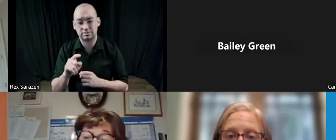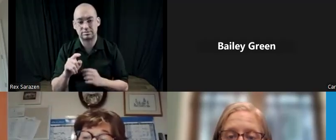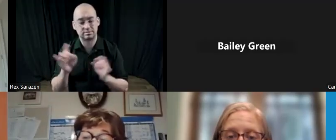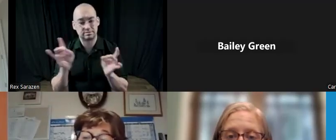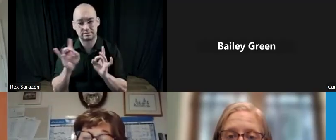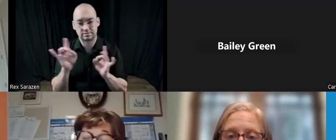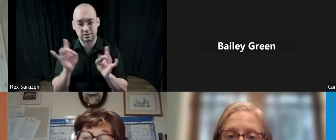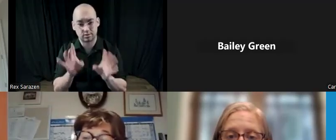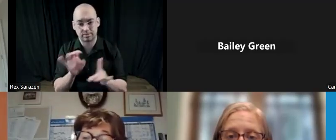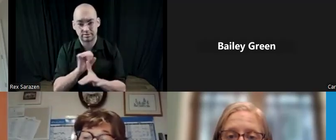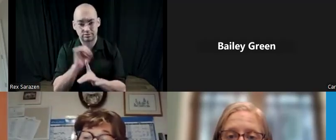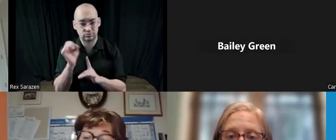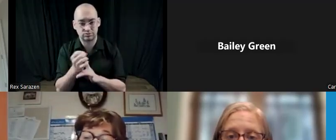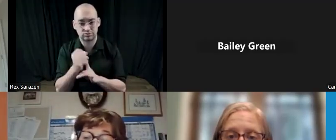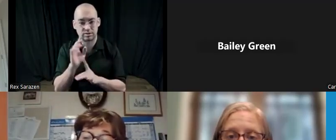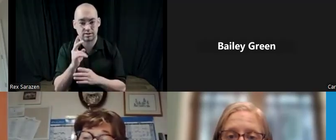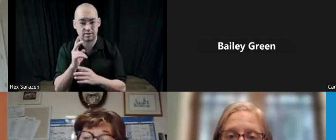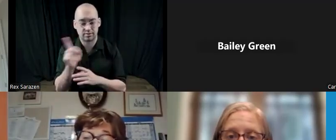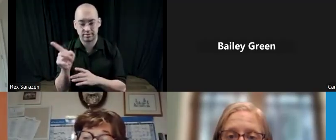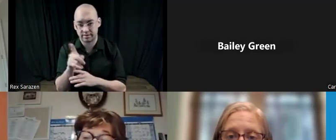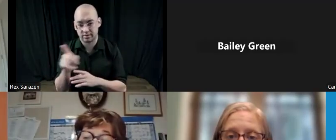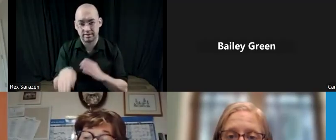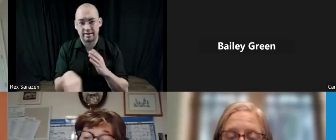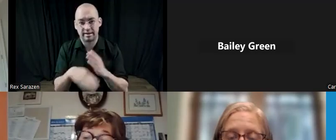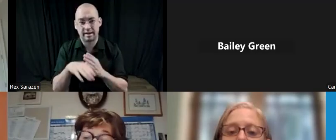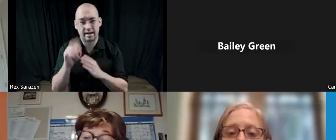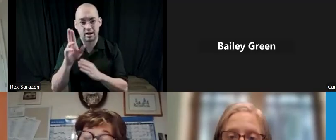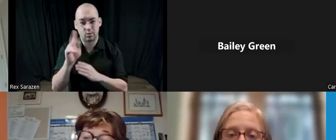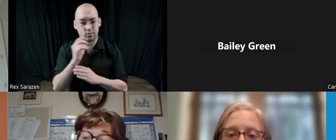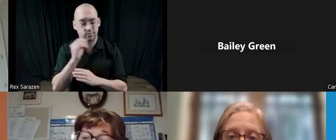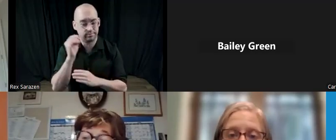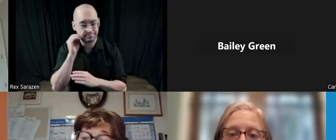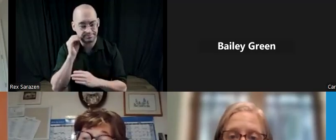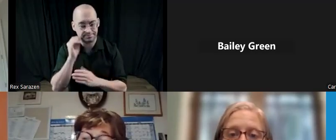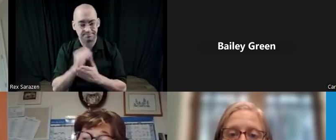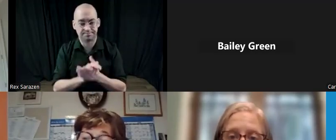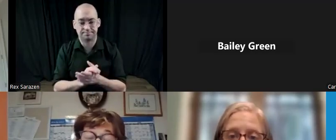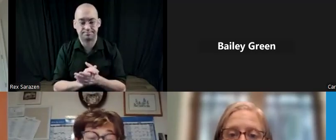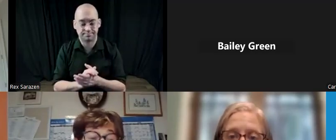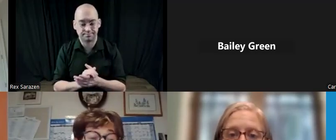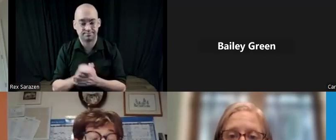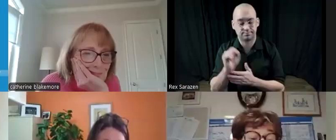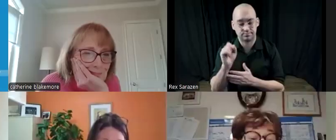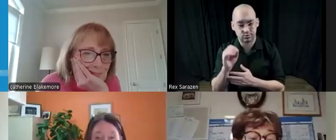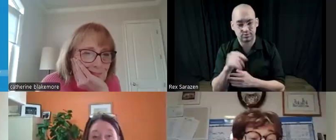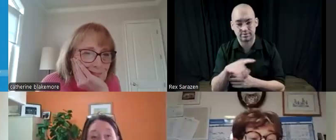terrible situation. They were kicked out of their home. So, these are